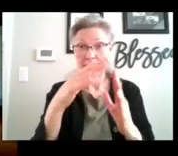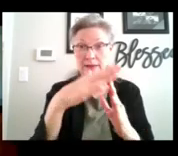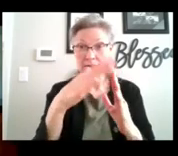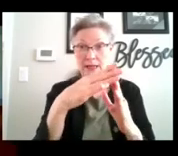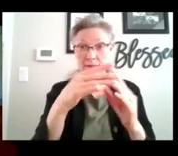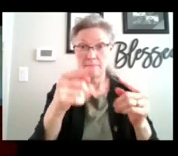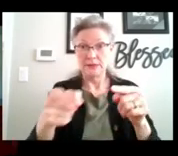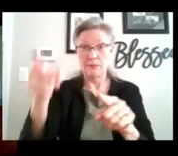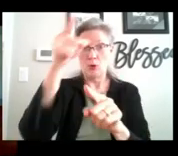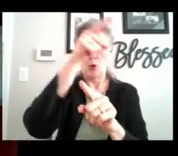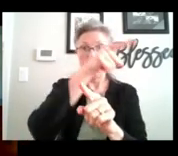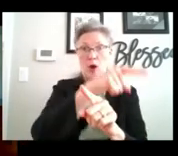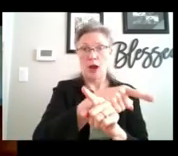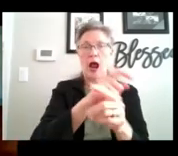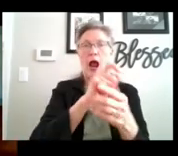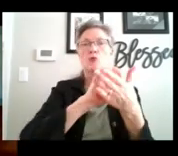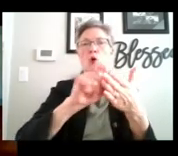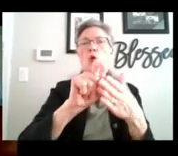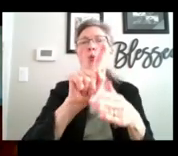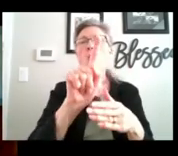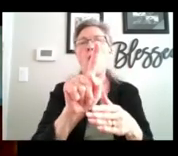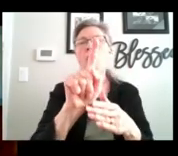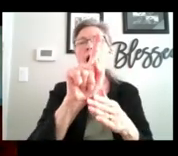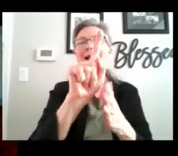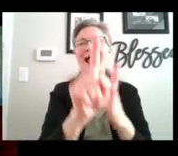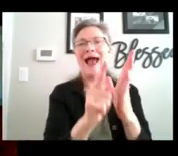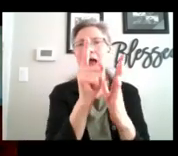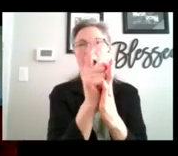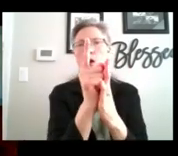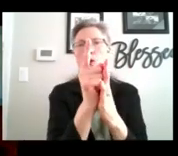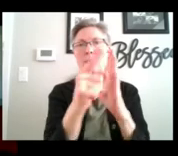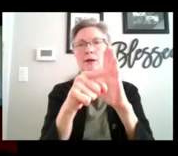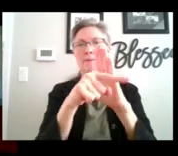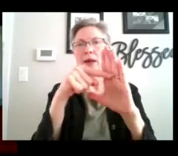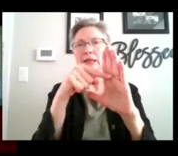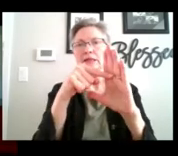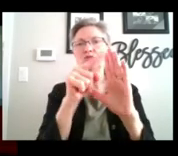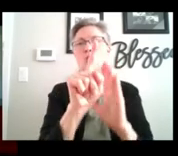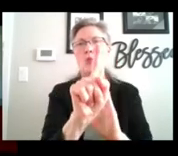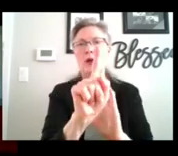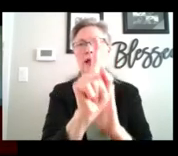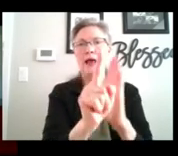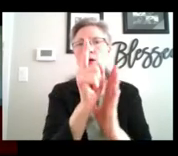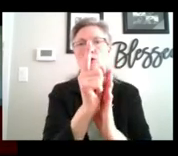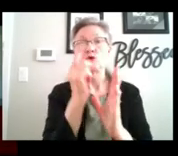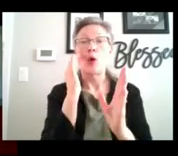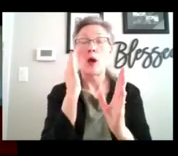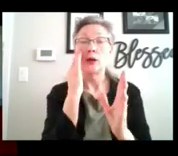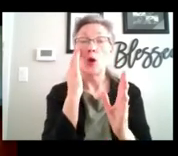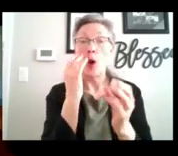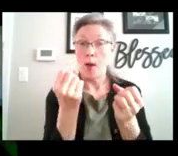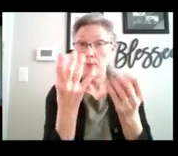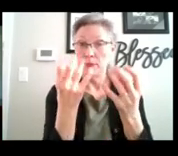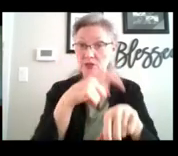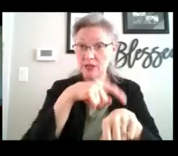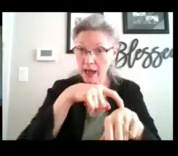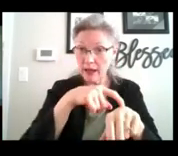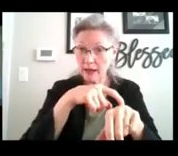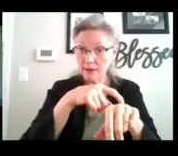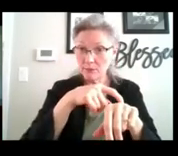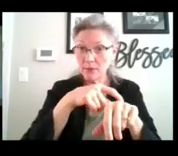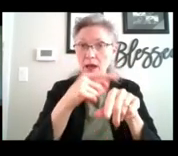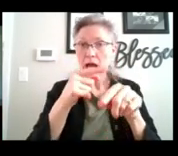back, I wrote my unit of how far I'm jumping back by so that I can keep track, right? So now I've used